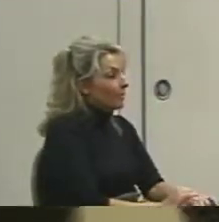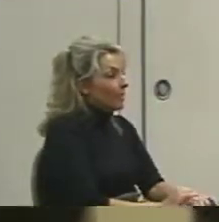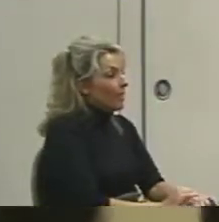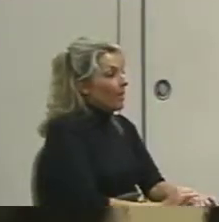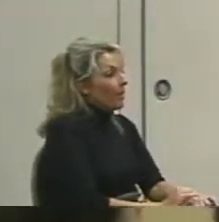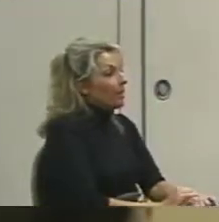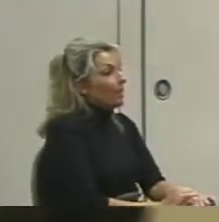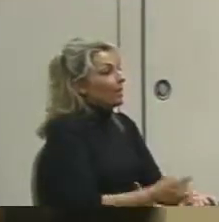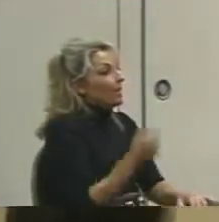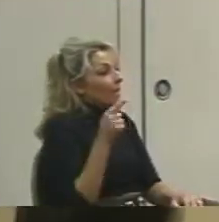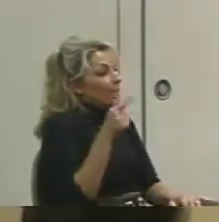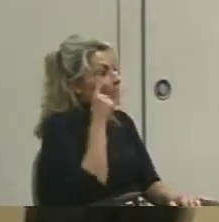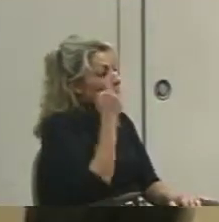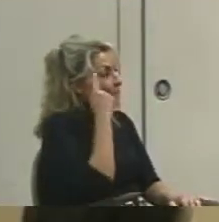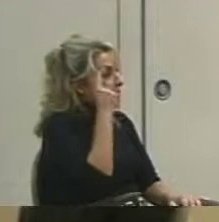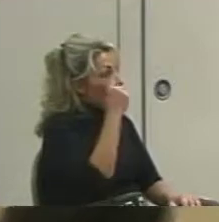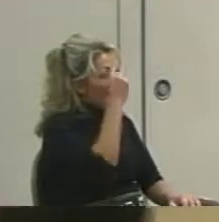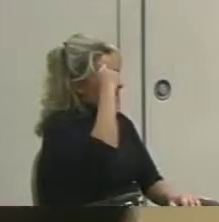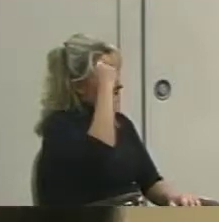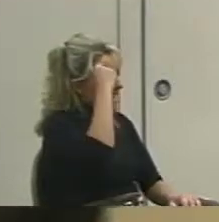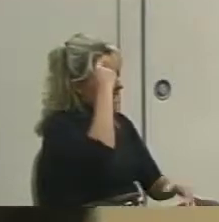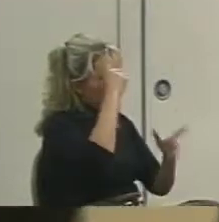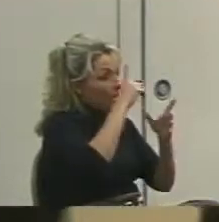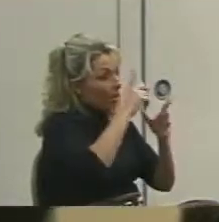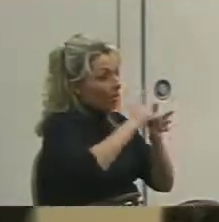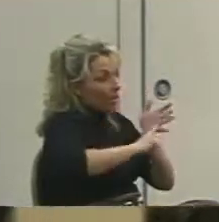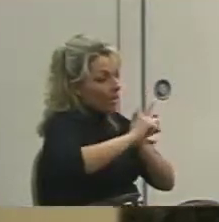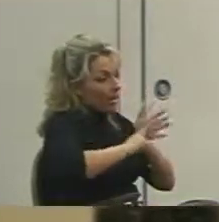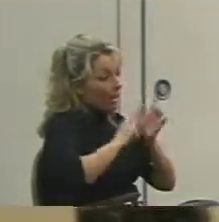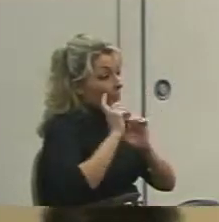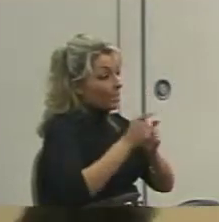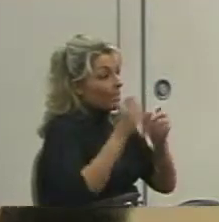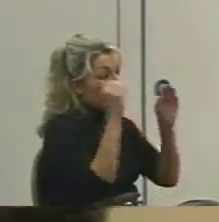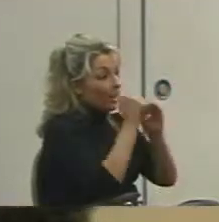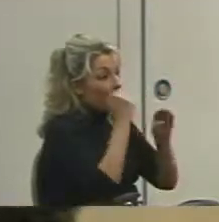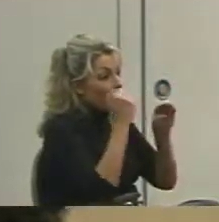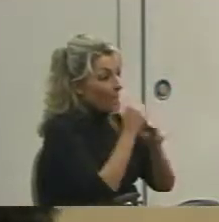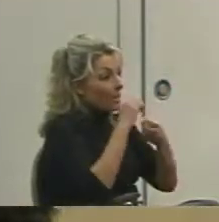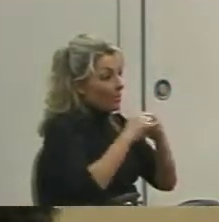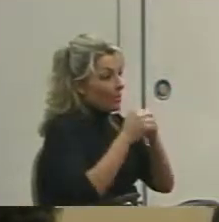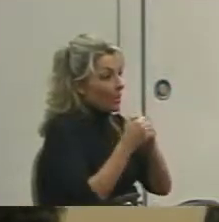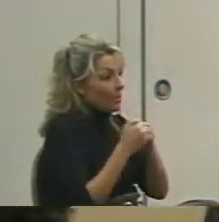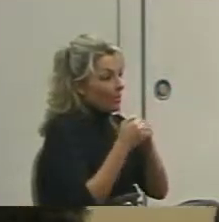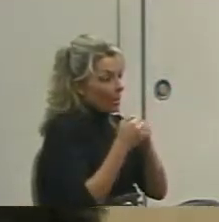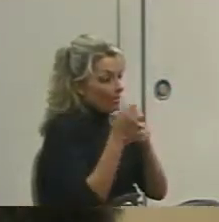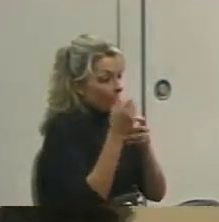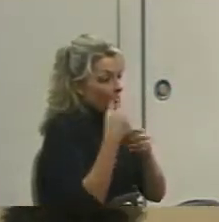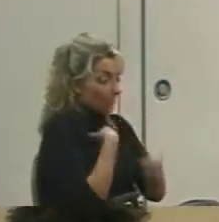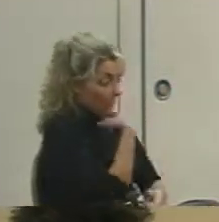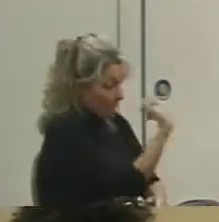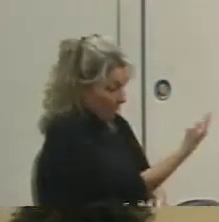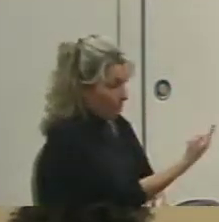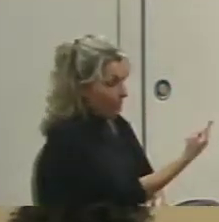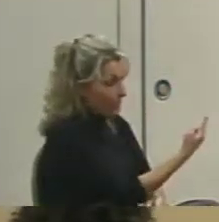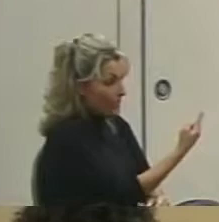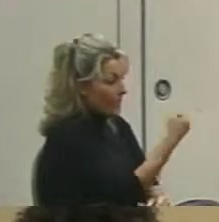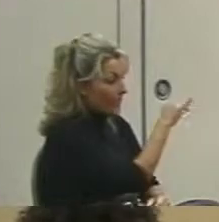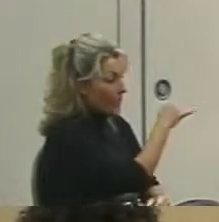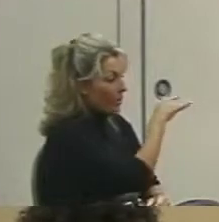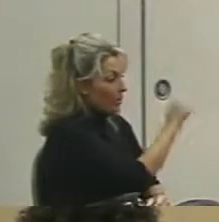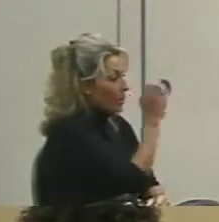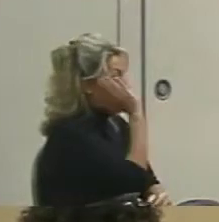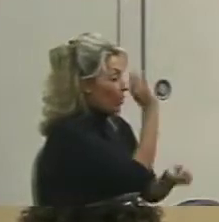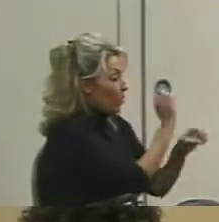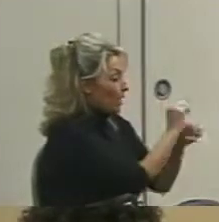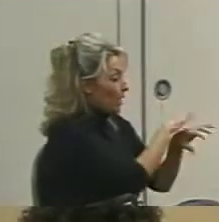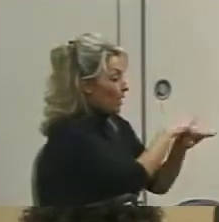This is the one for thinking critically. Given a math problem orally, Joe will work the problem out on paper